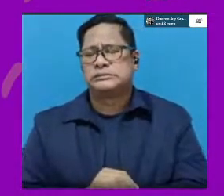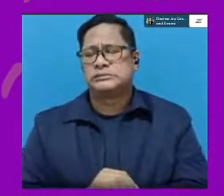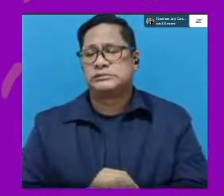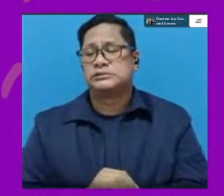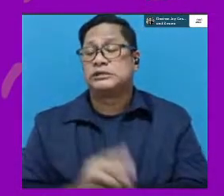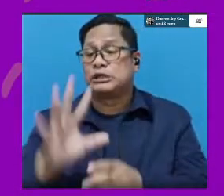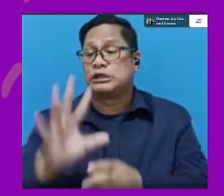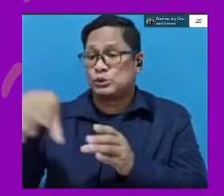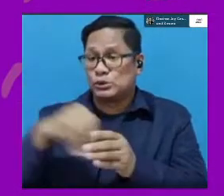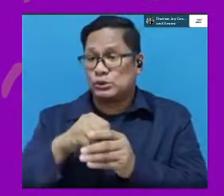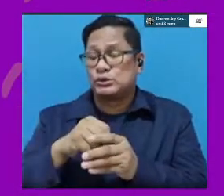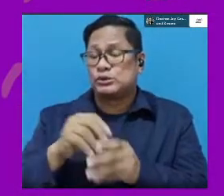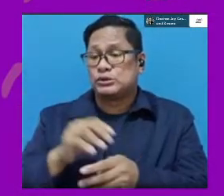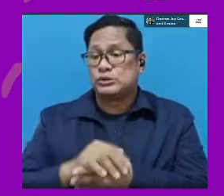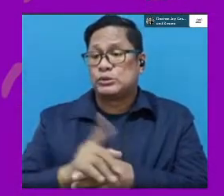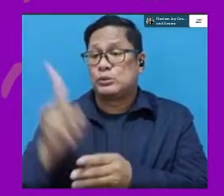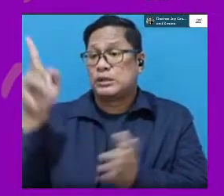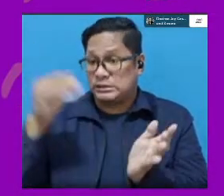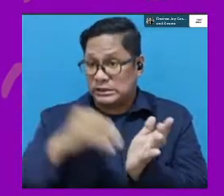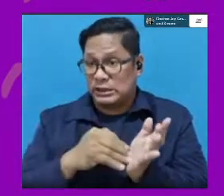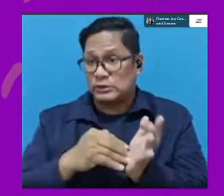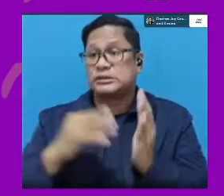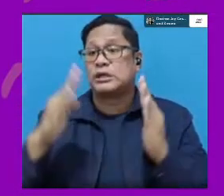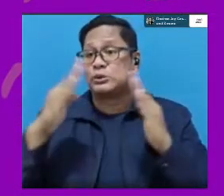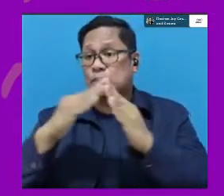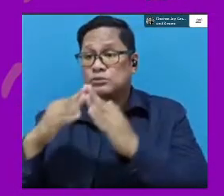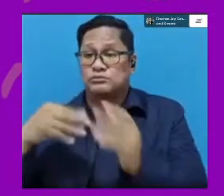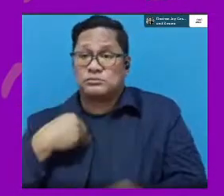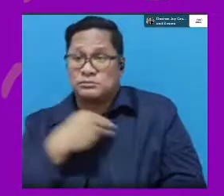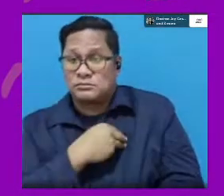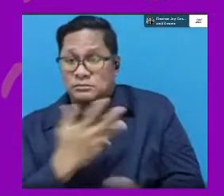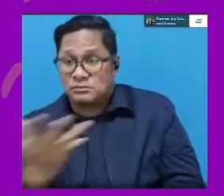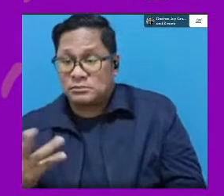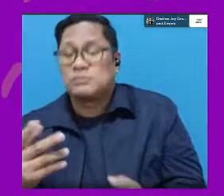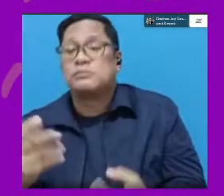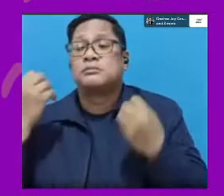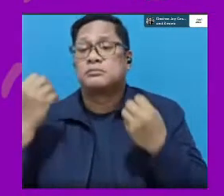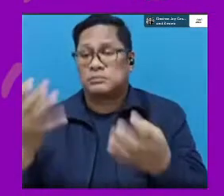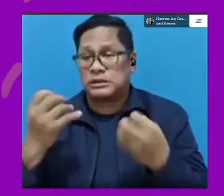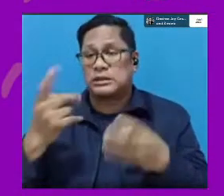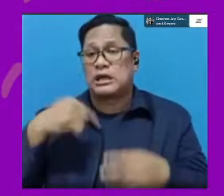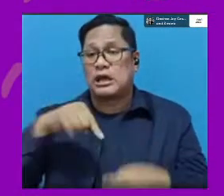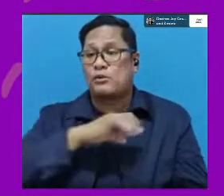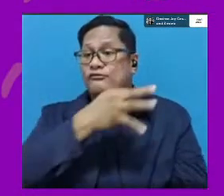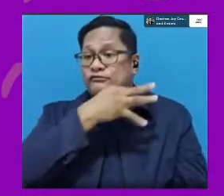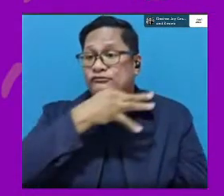includes 12,000 households. Majority of our